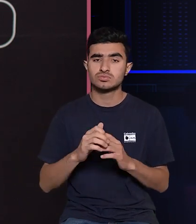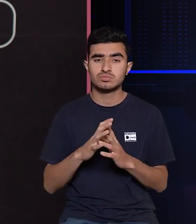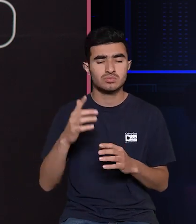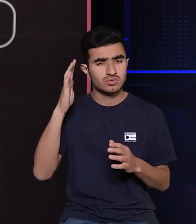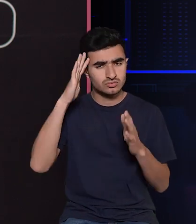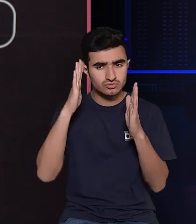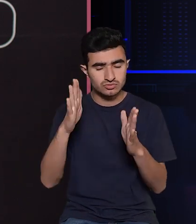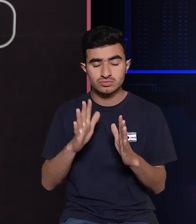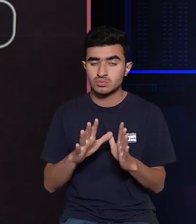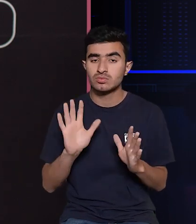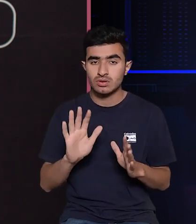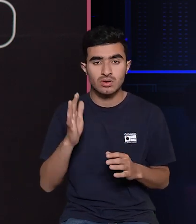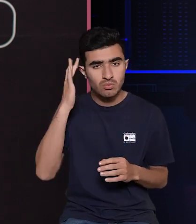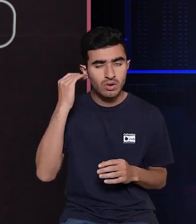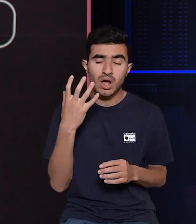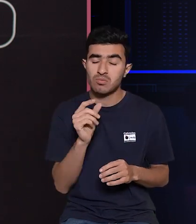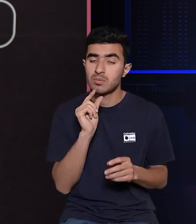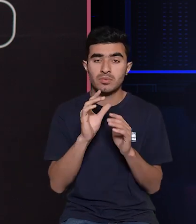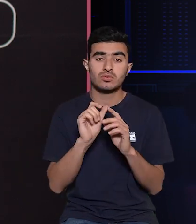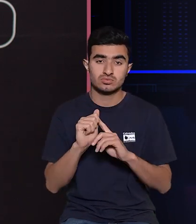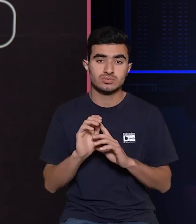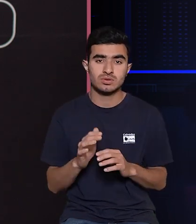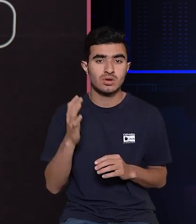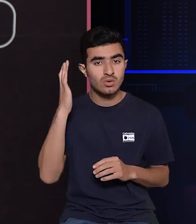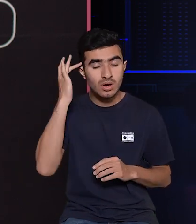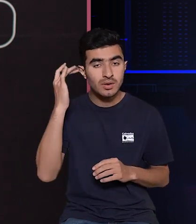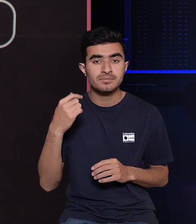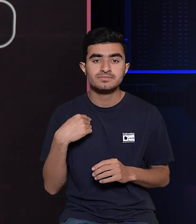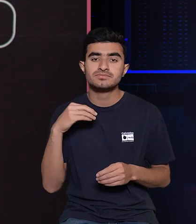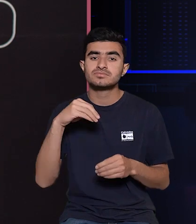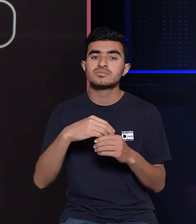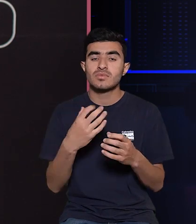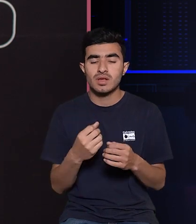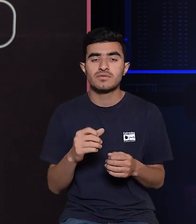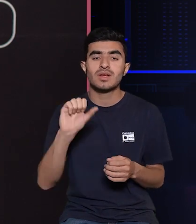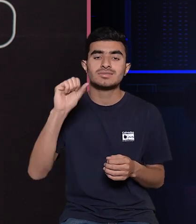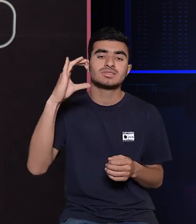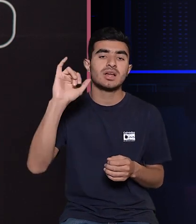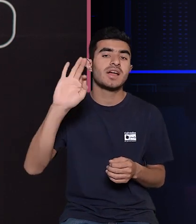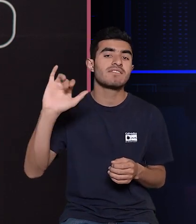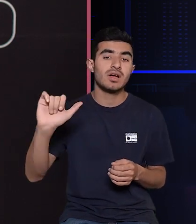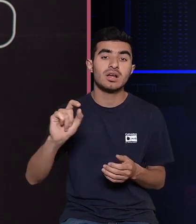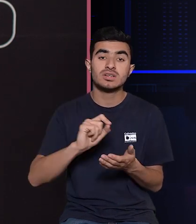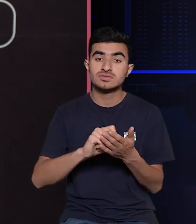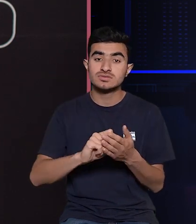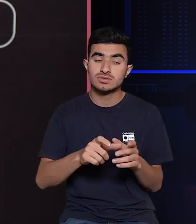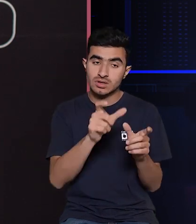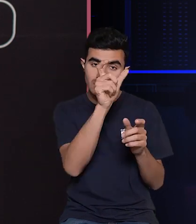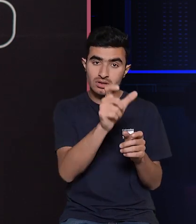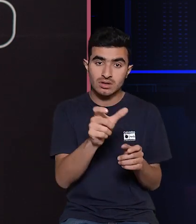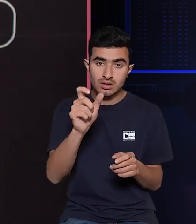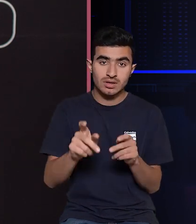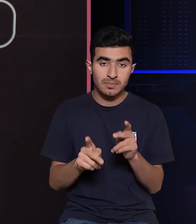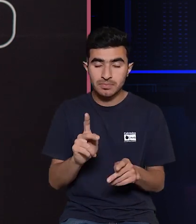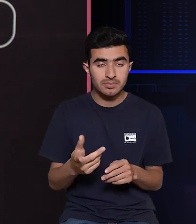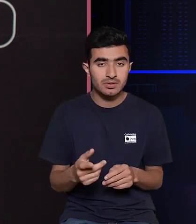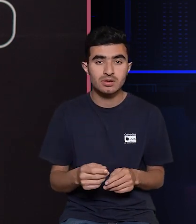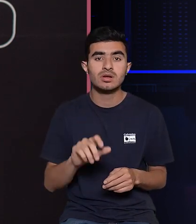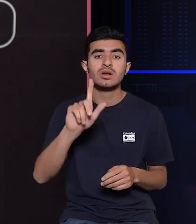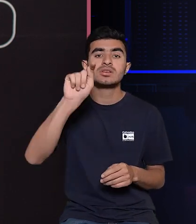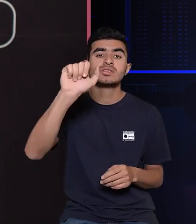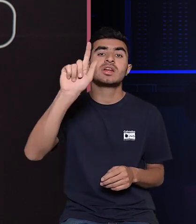But science fiction is a very interesting genre, and I almost always want to talk about it a little bit One of my favorite definitions of science fiction is